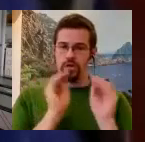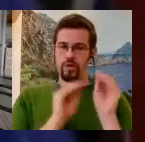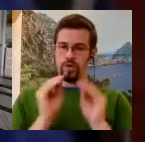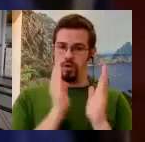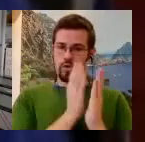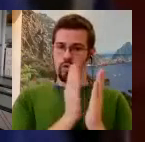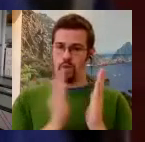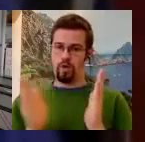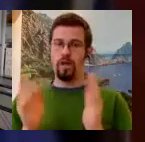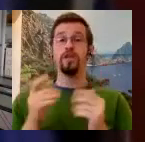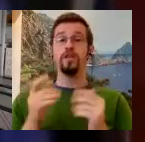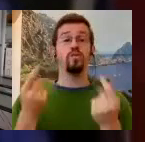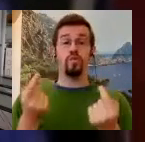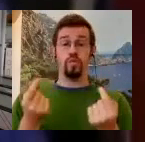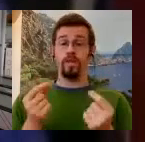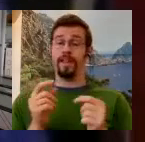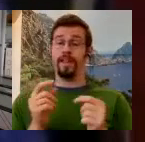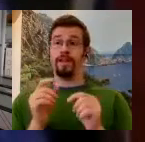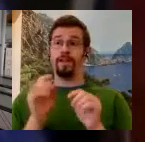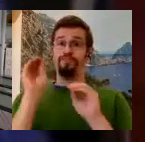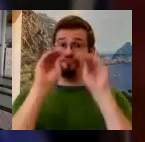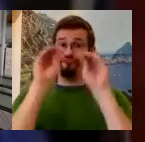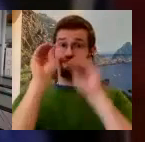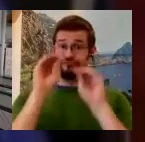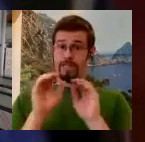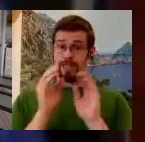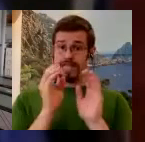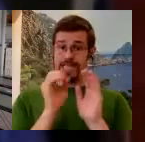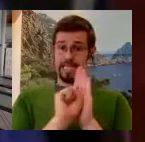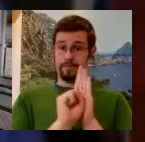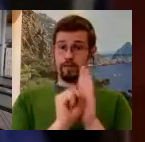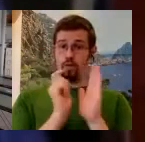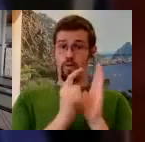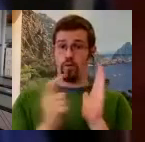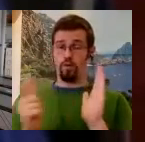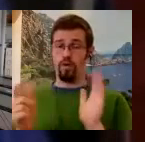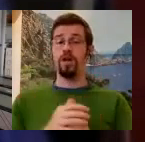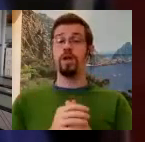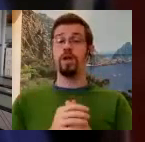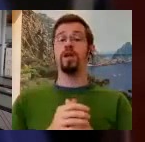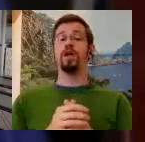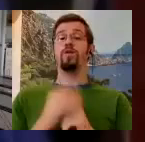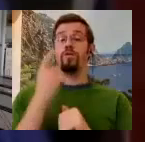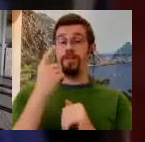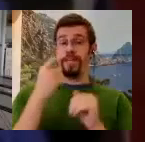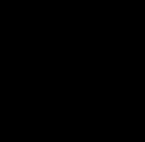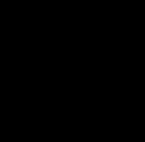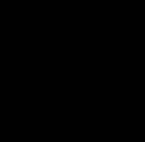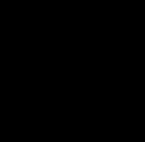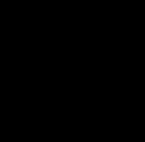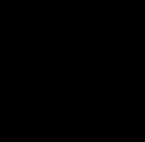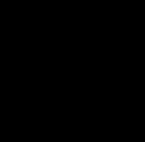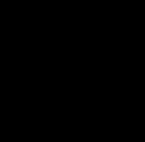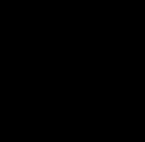of symbols. In the example that's on the slide, it has it broken down into syllables that goes along